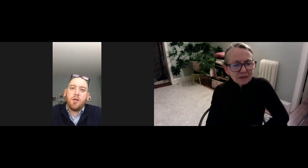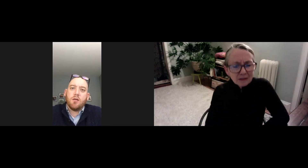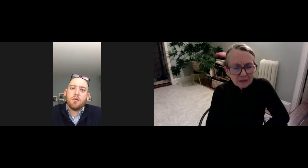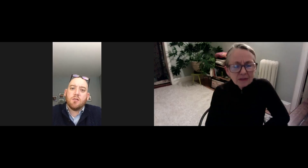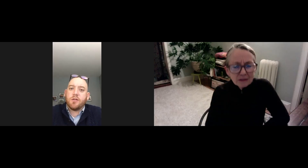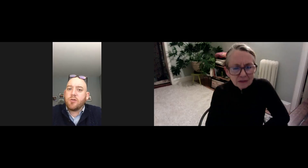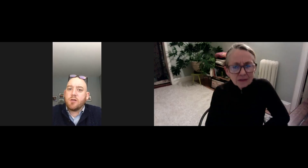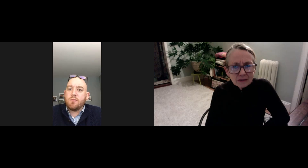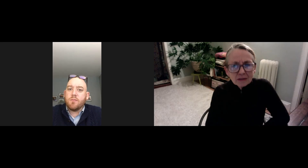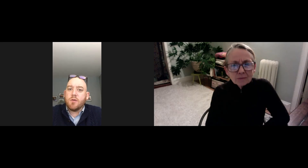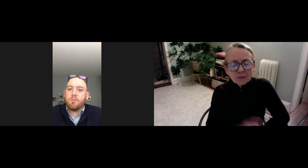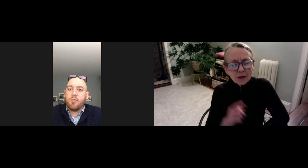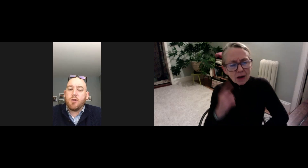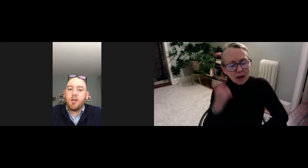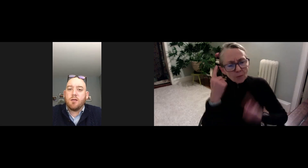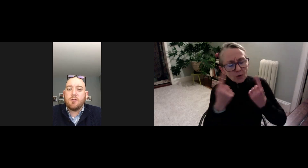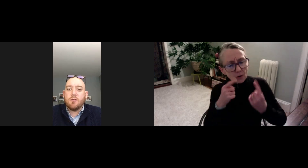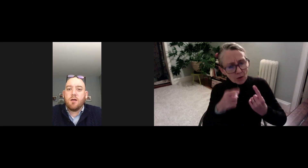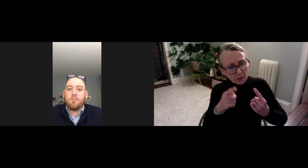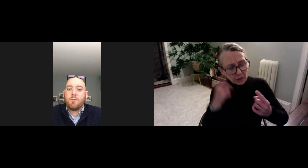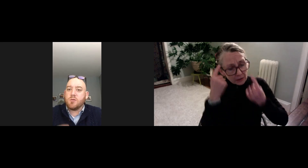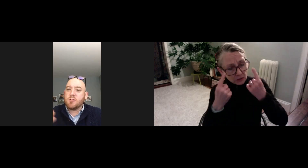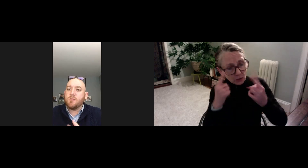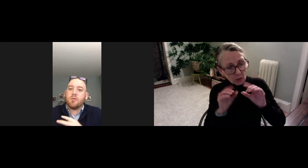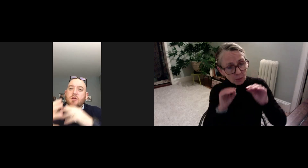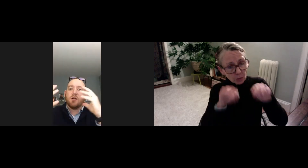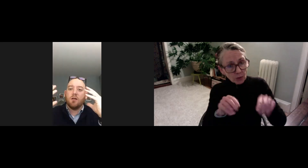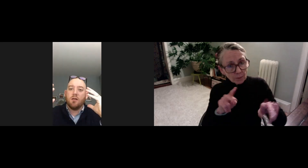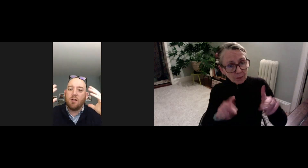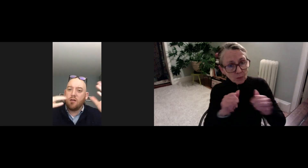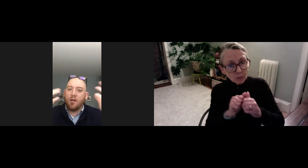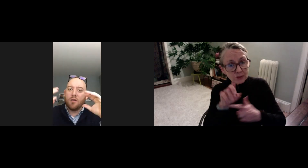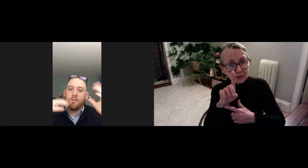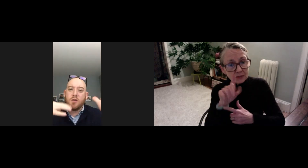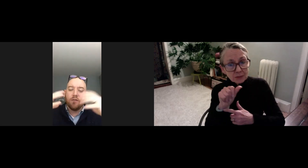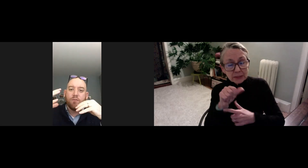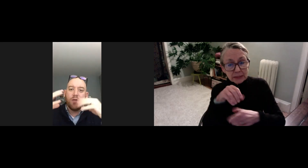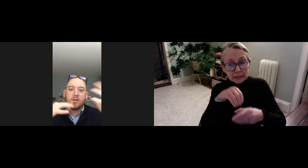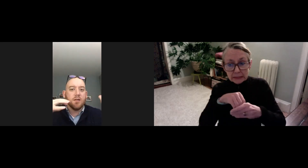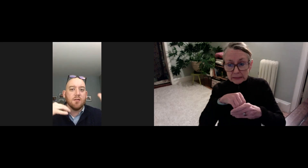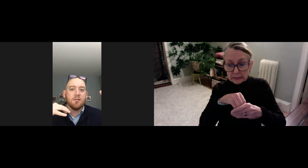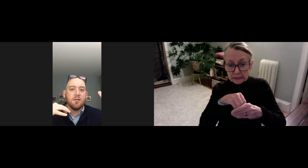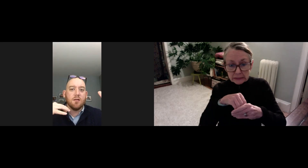Are they considering putting people with disability in any of the